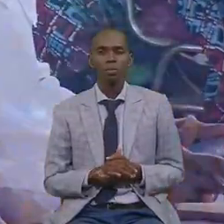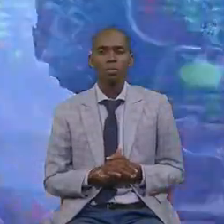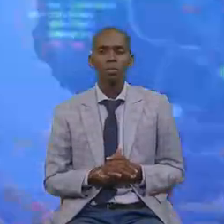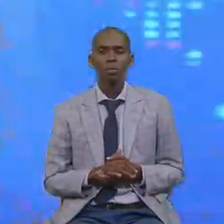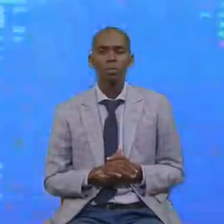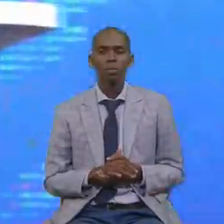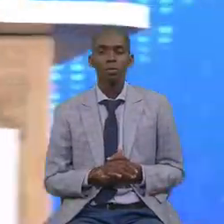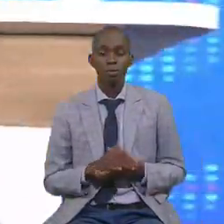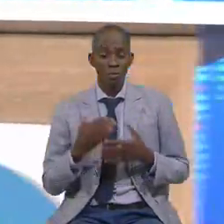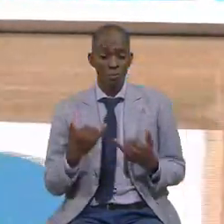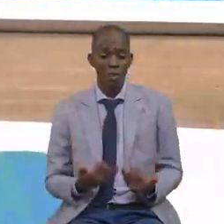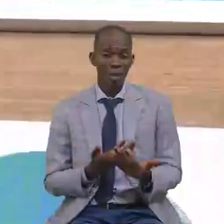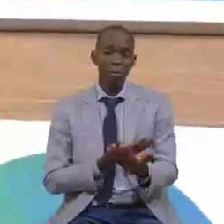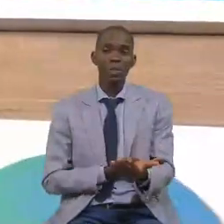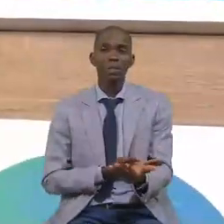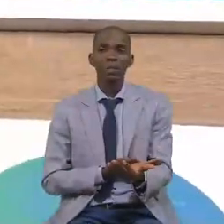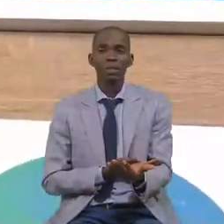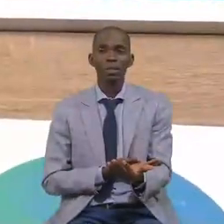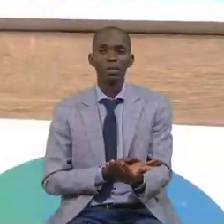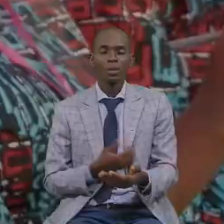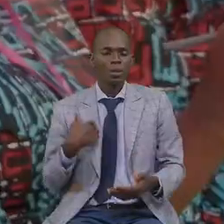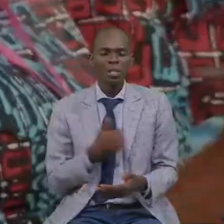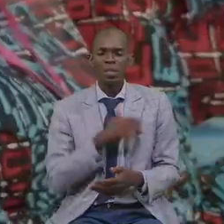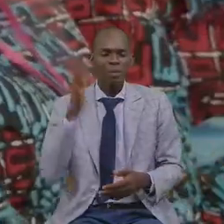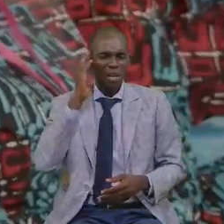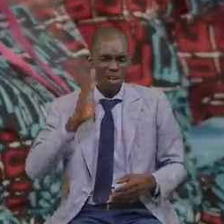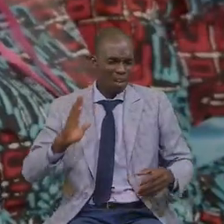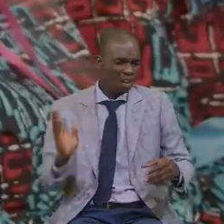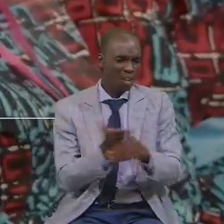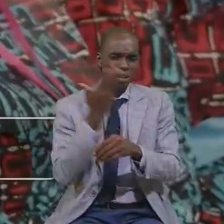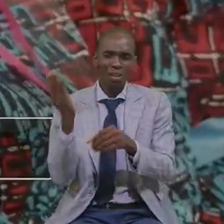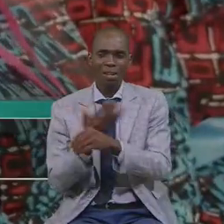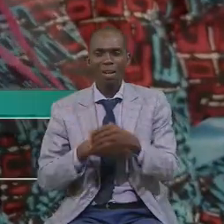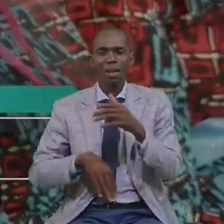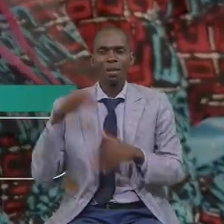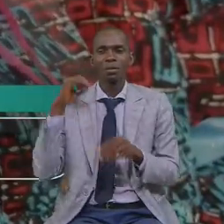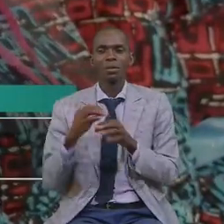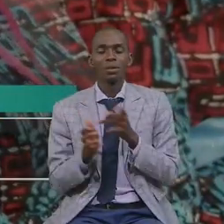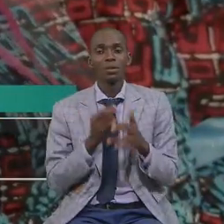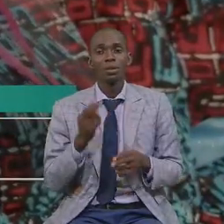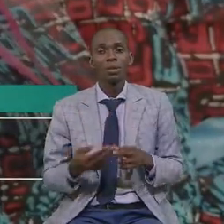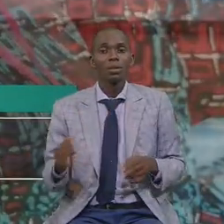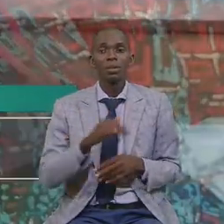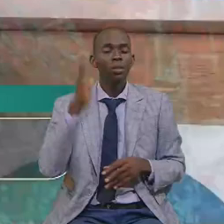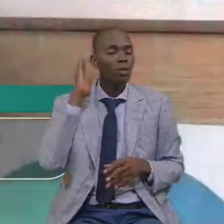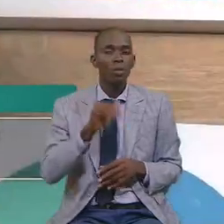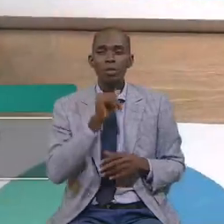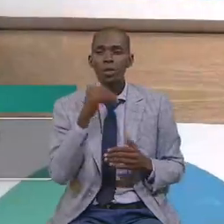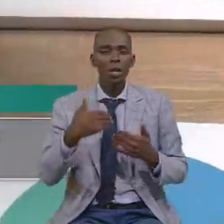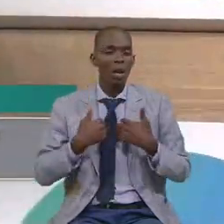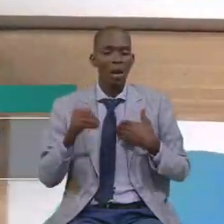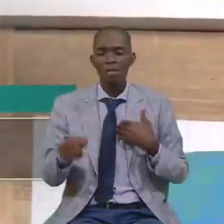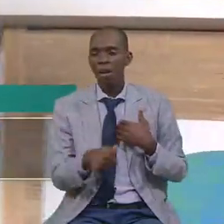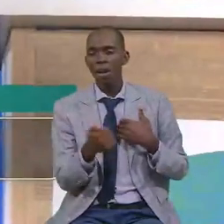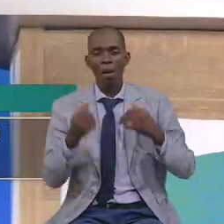This morning, we'll cast them out. They will not have any power